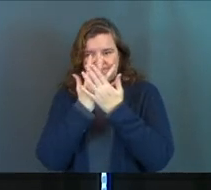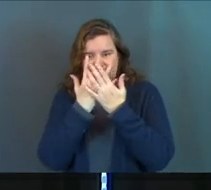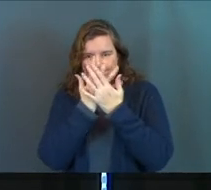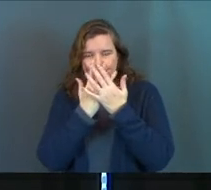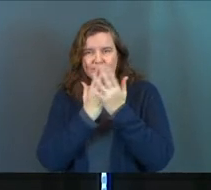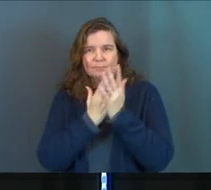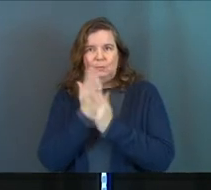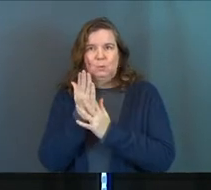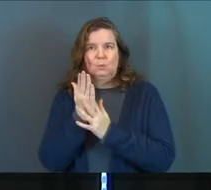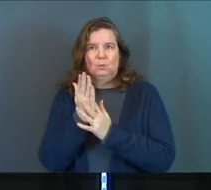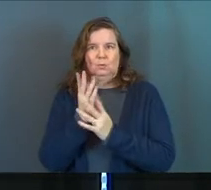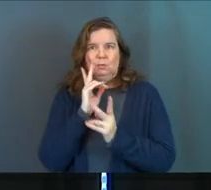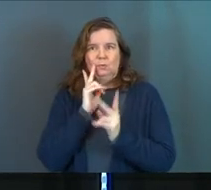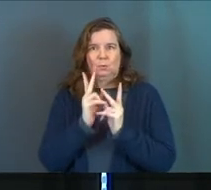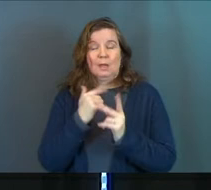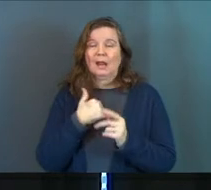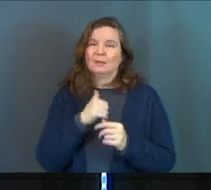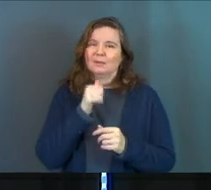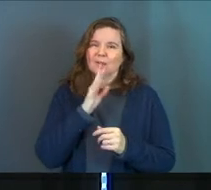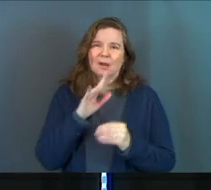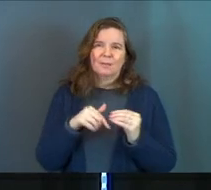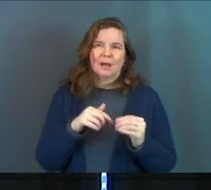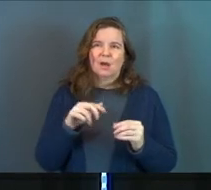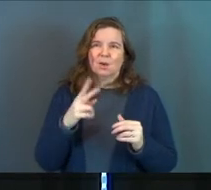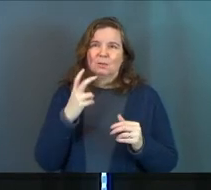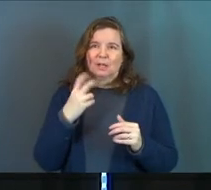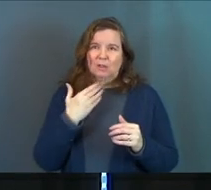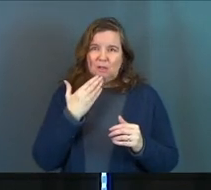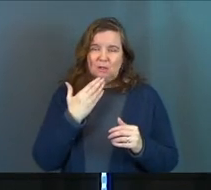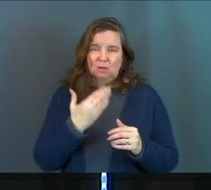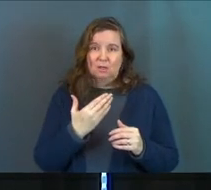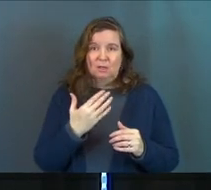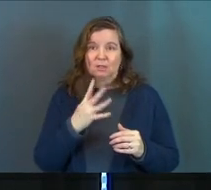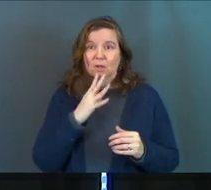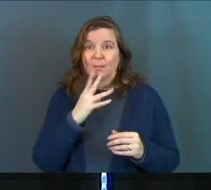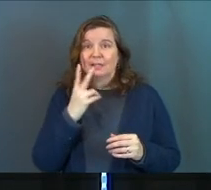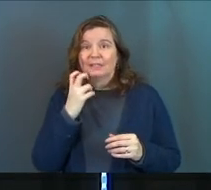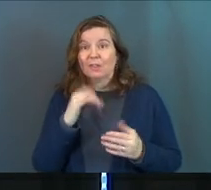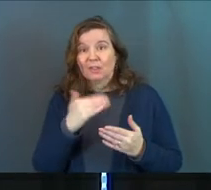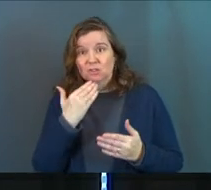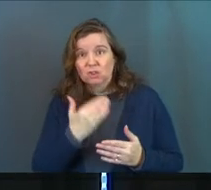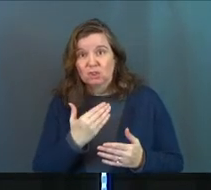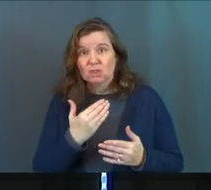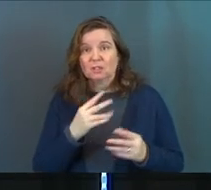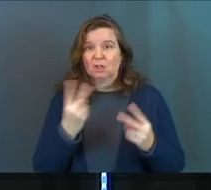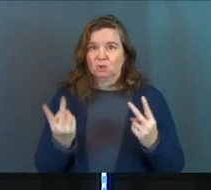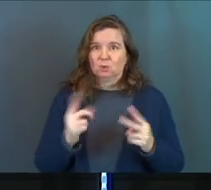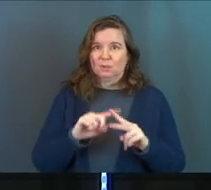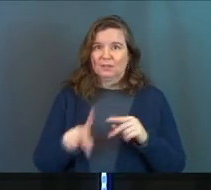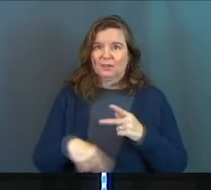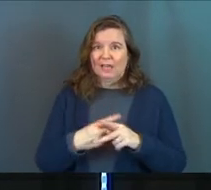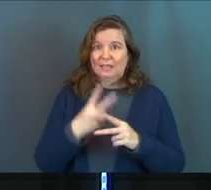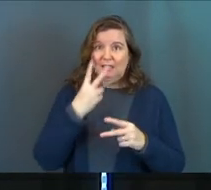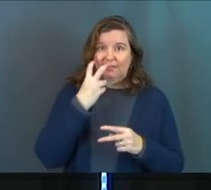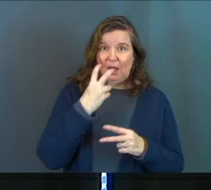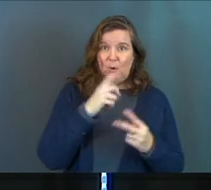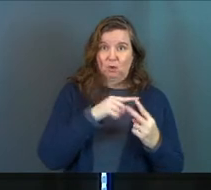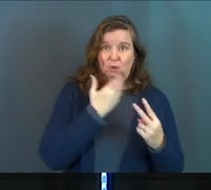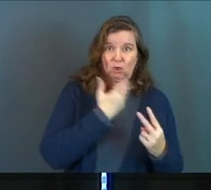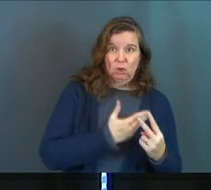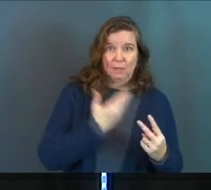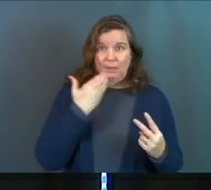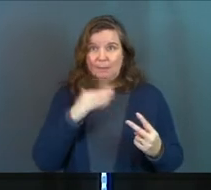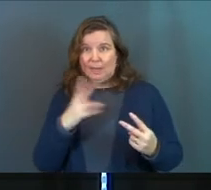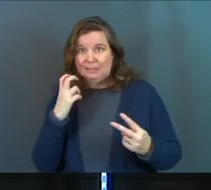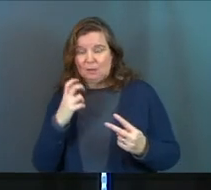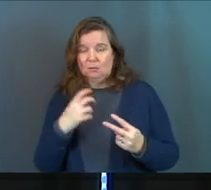through. And I'm not talking about doubt that's good. Can we just talk about doubt that's good and doubt that's bad? Doubt that's good is